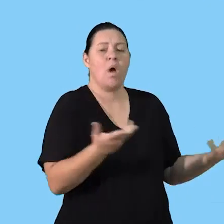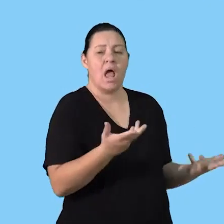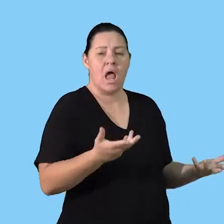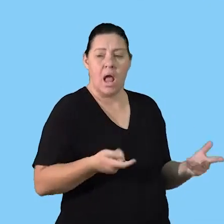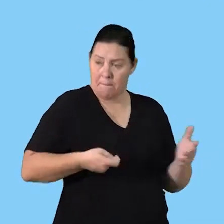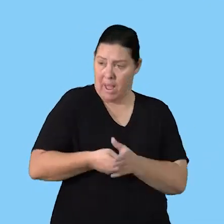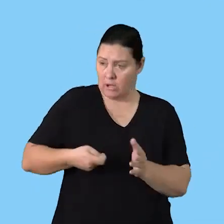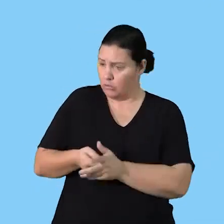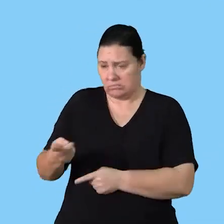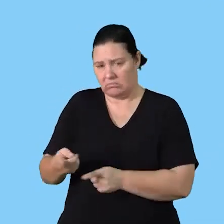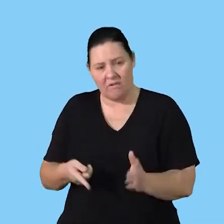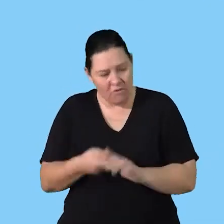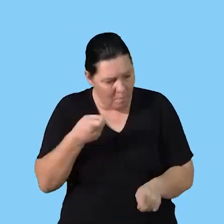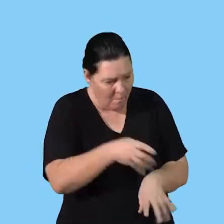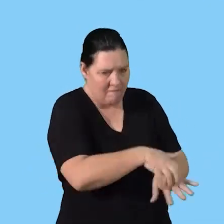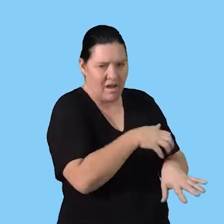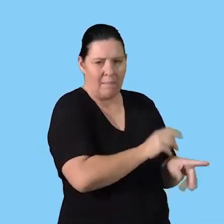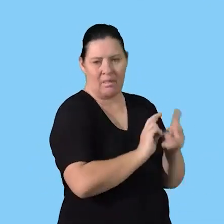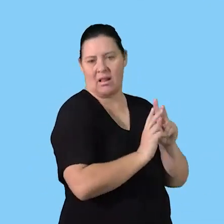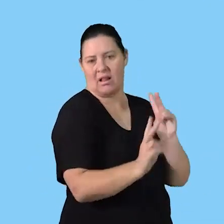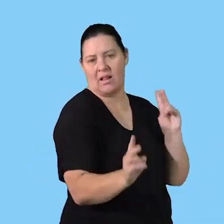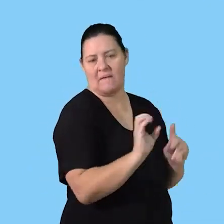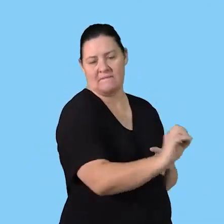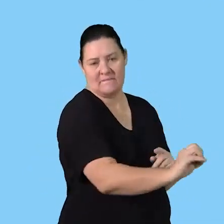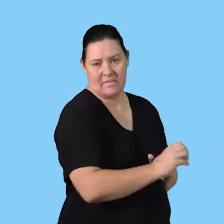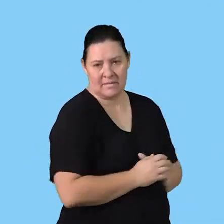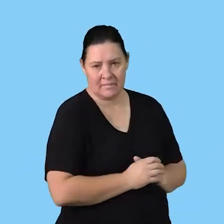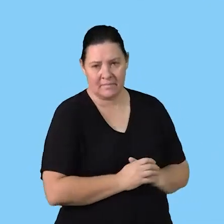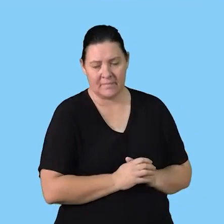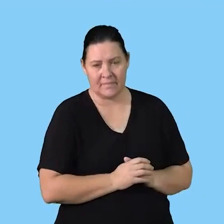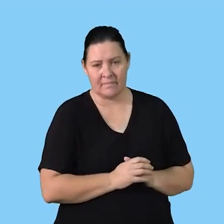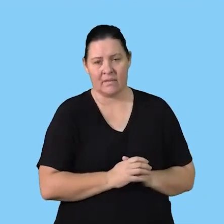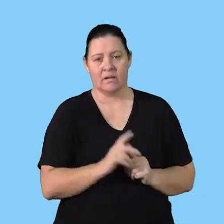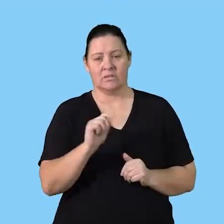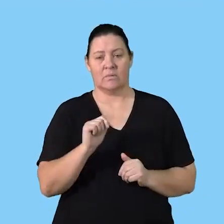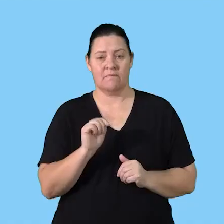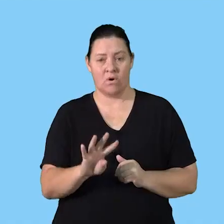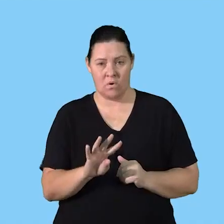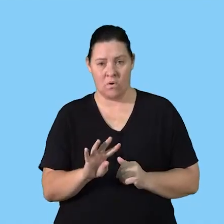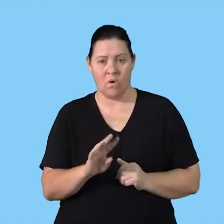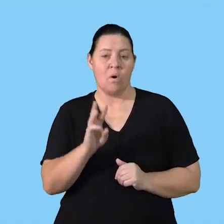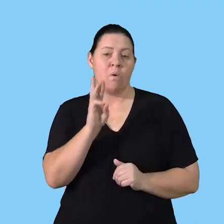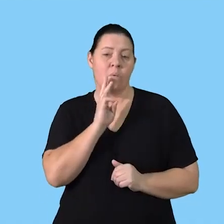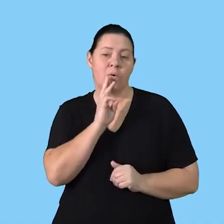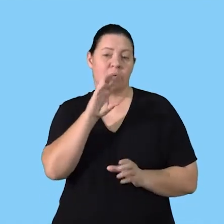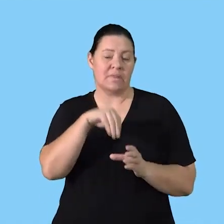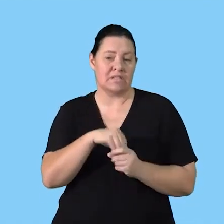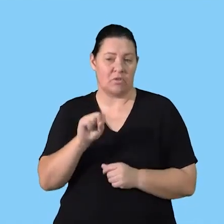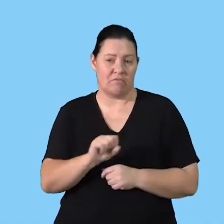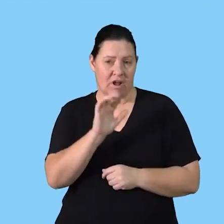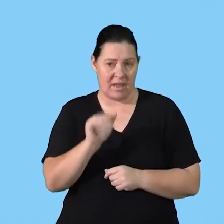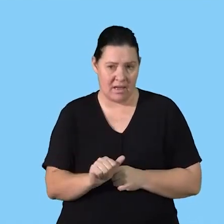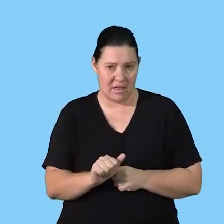comes from and the different types of farming that they are doing. In terms of Term 4, under water in